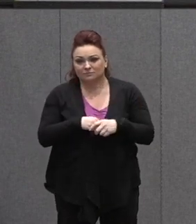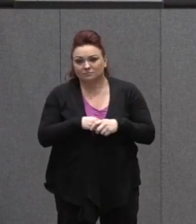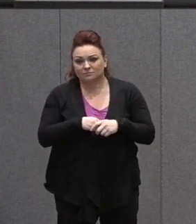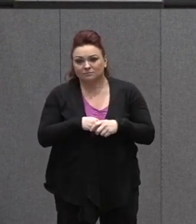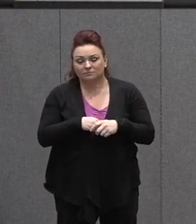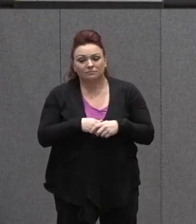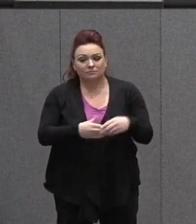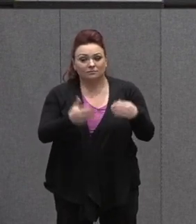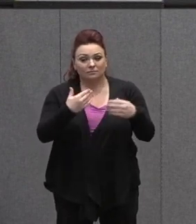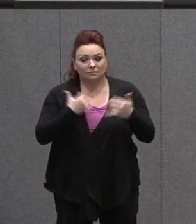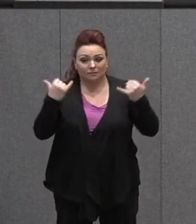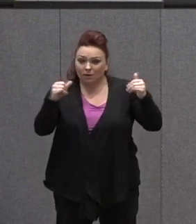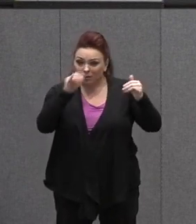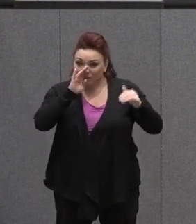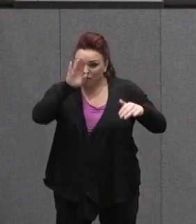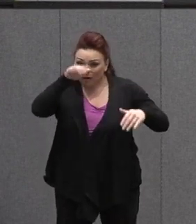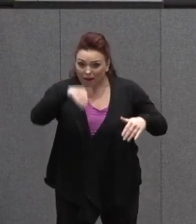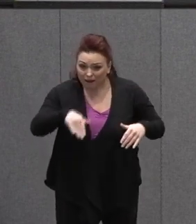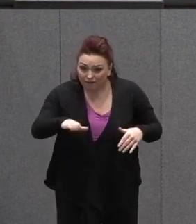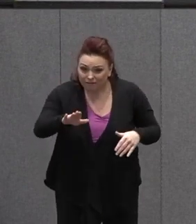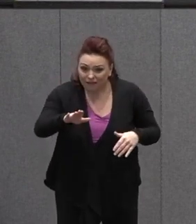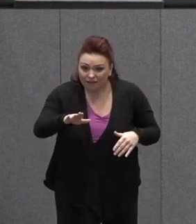And then a playful elephant.